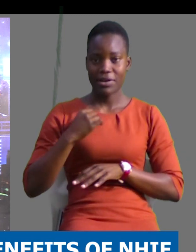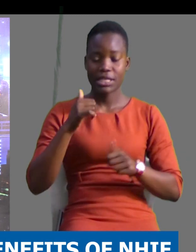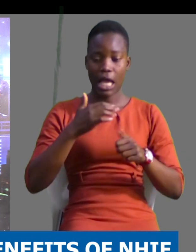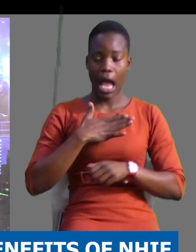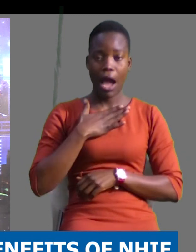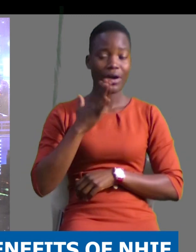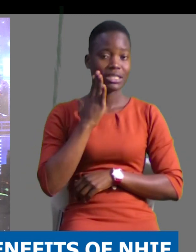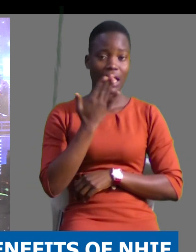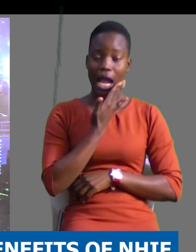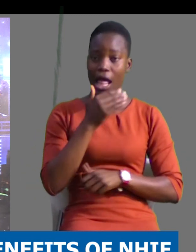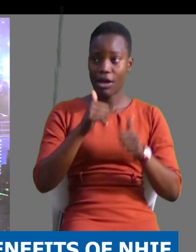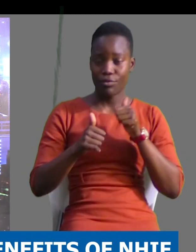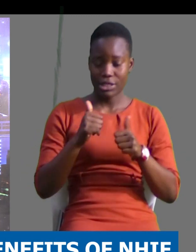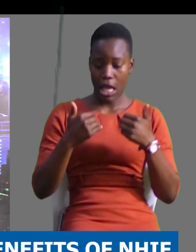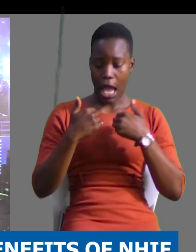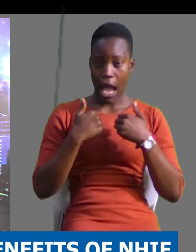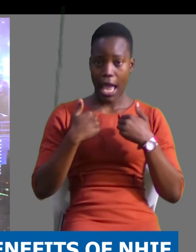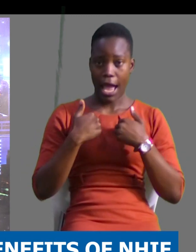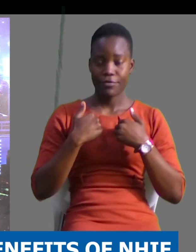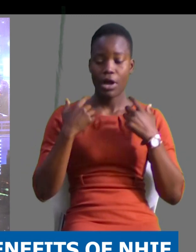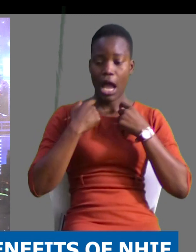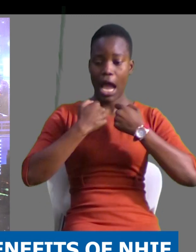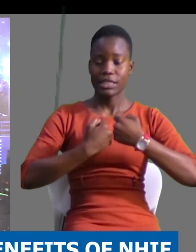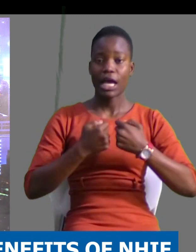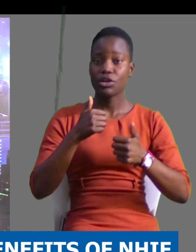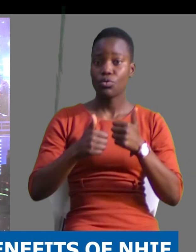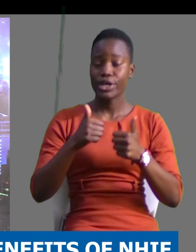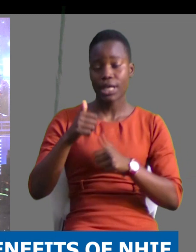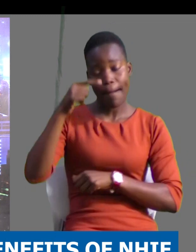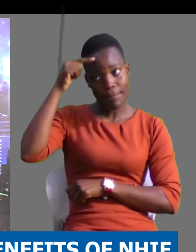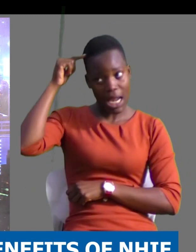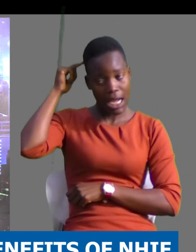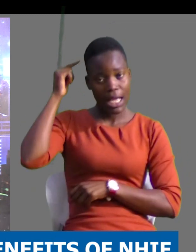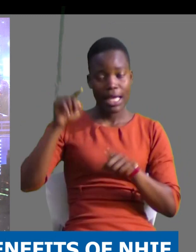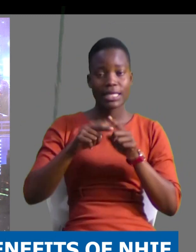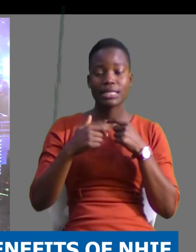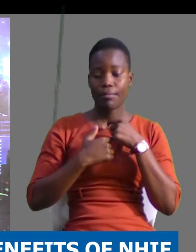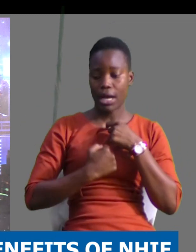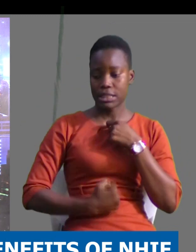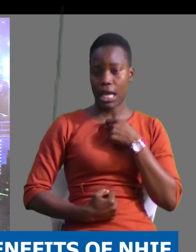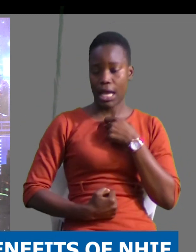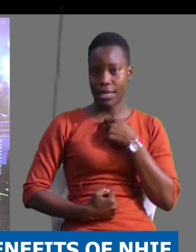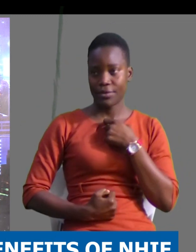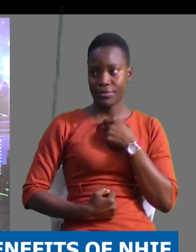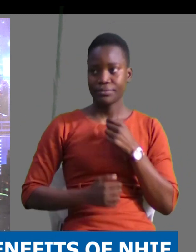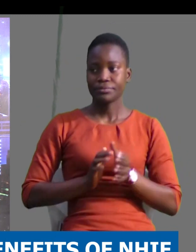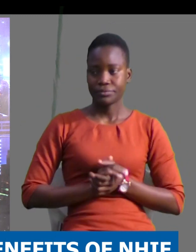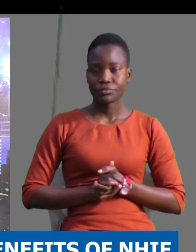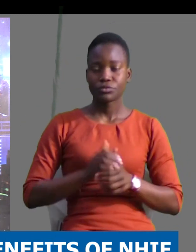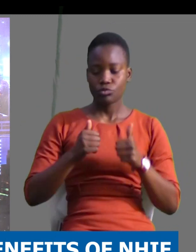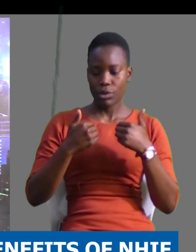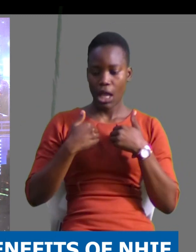look on screen this morning. I am dressed in a long-sleeved black shirt, and I am wearing a tie that